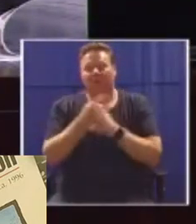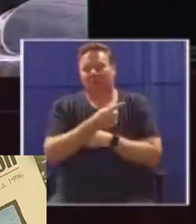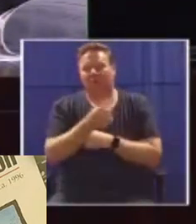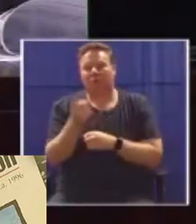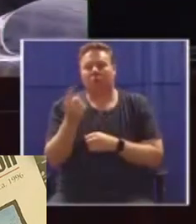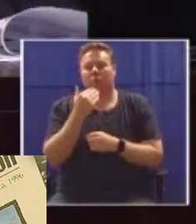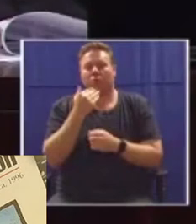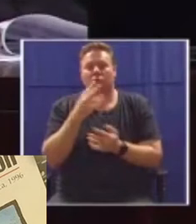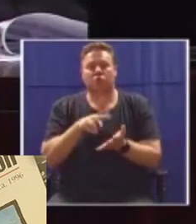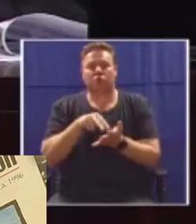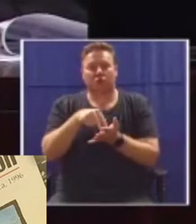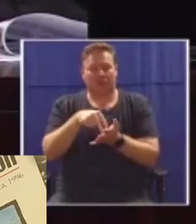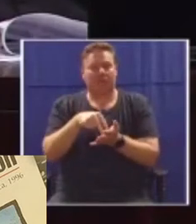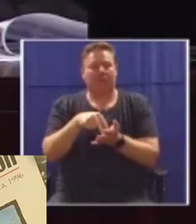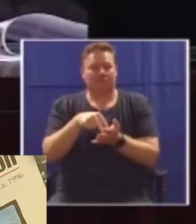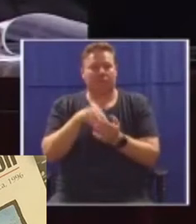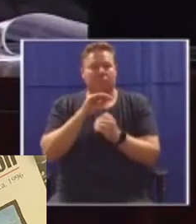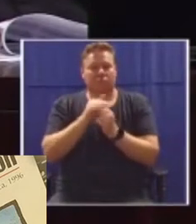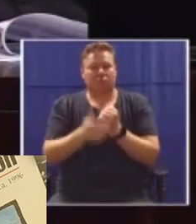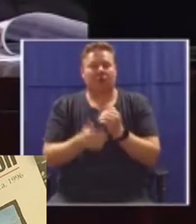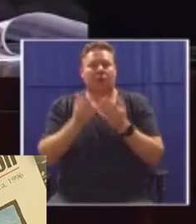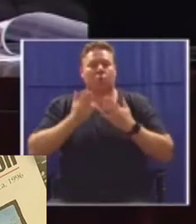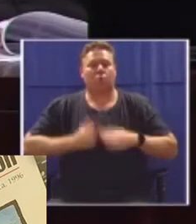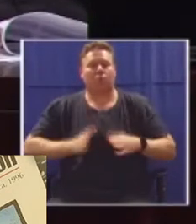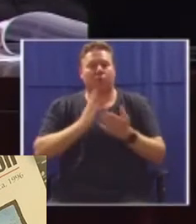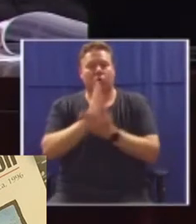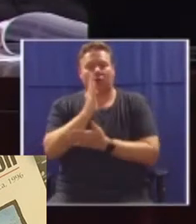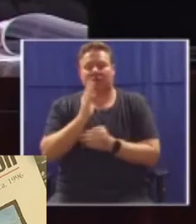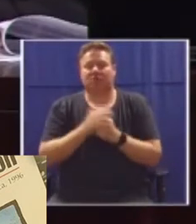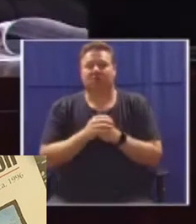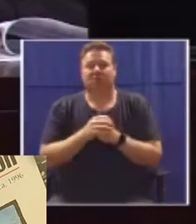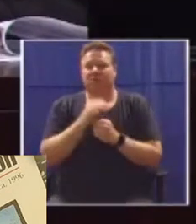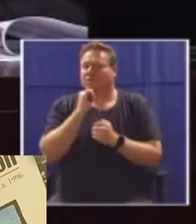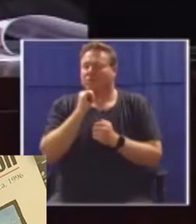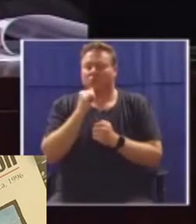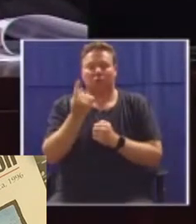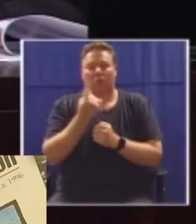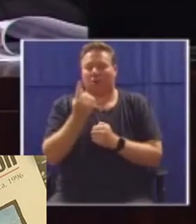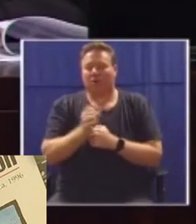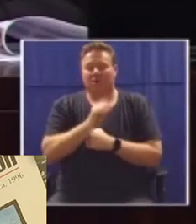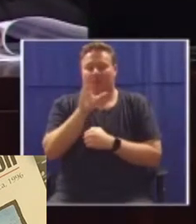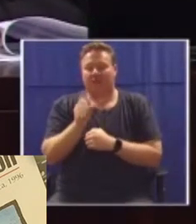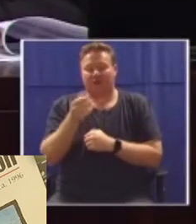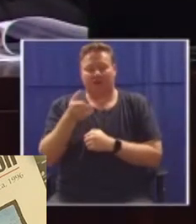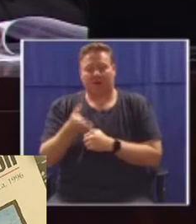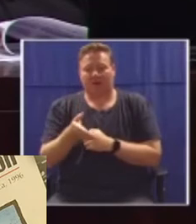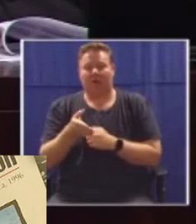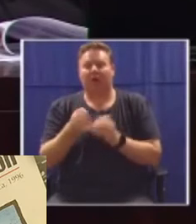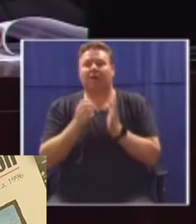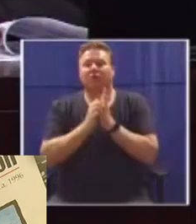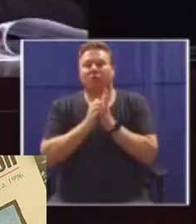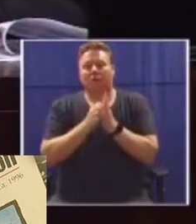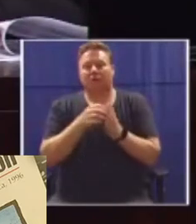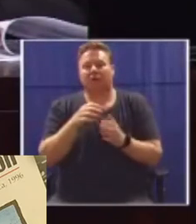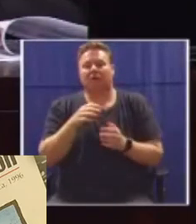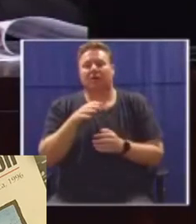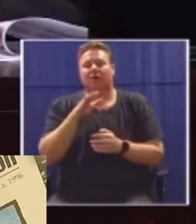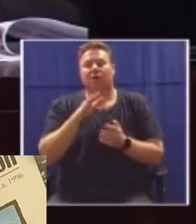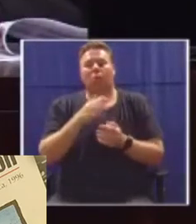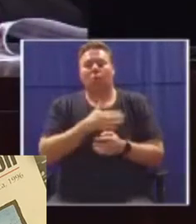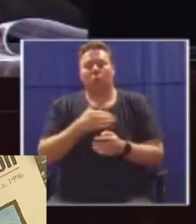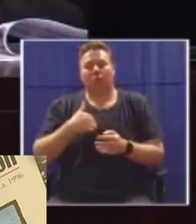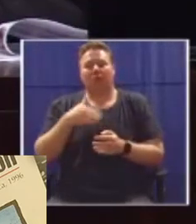stood up to protect human rights, not just in South Africa, like the woman of